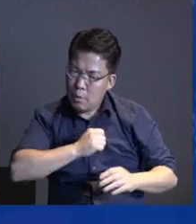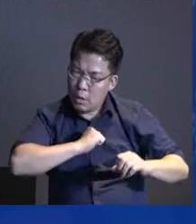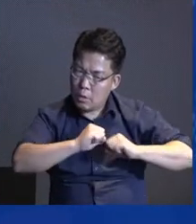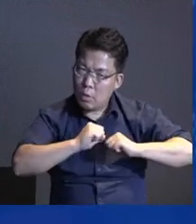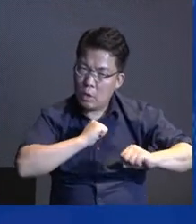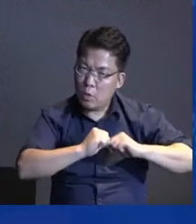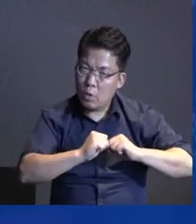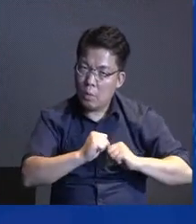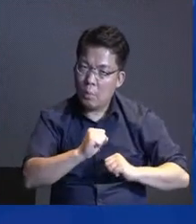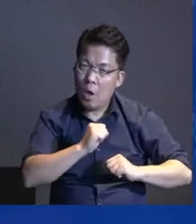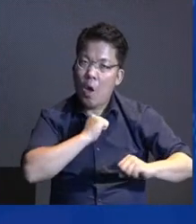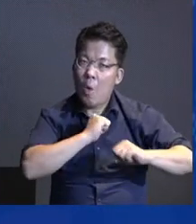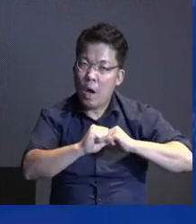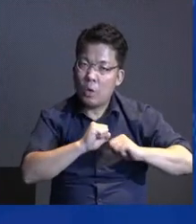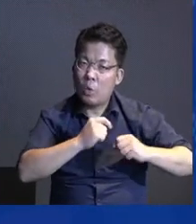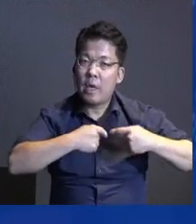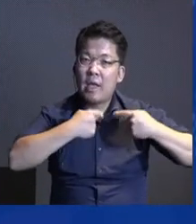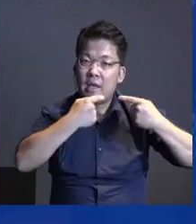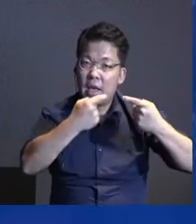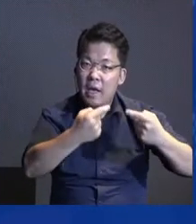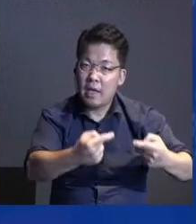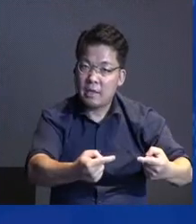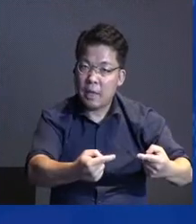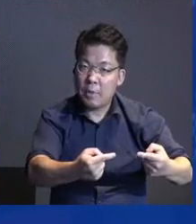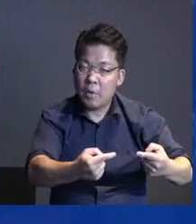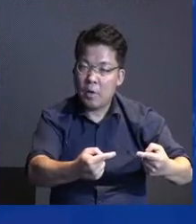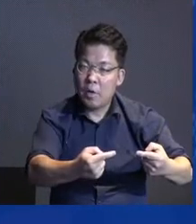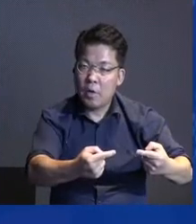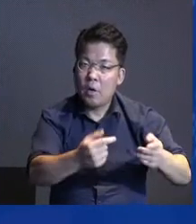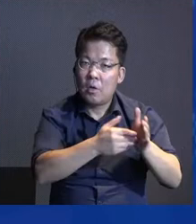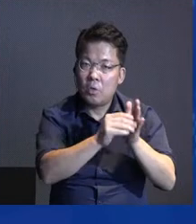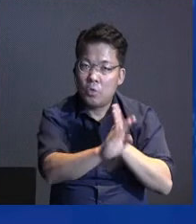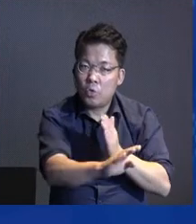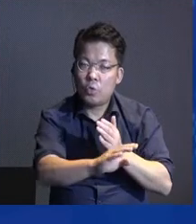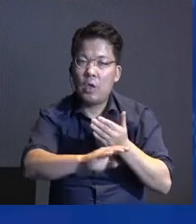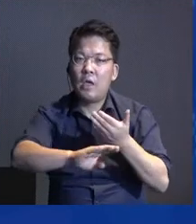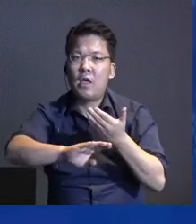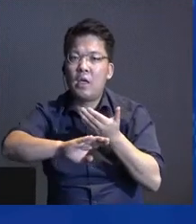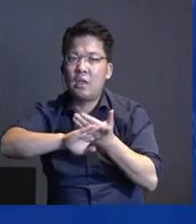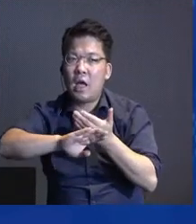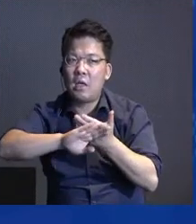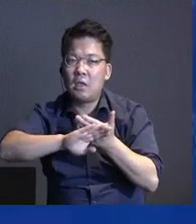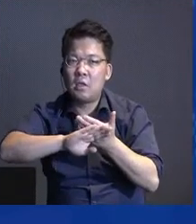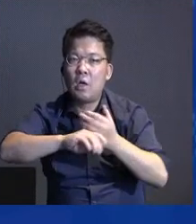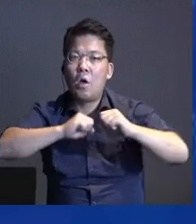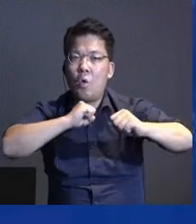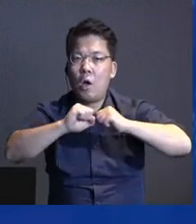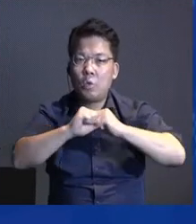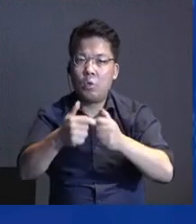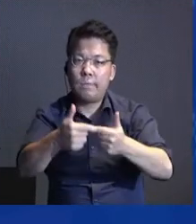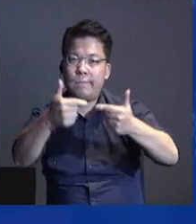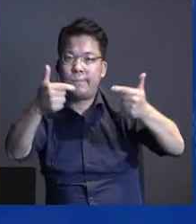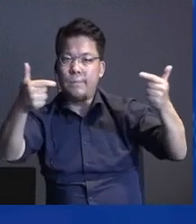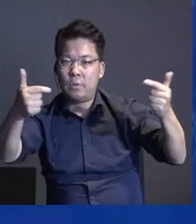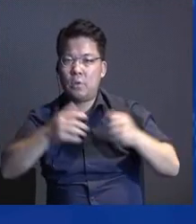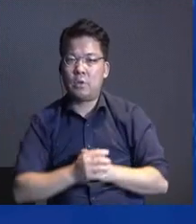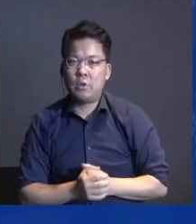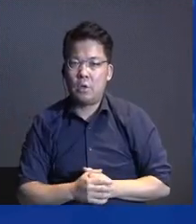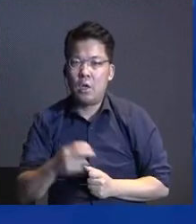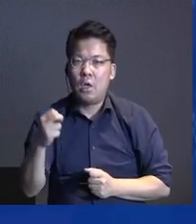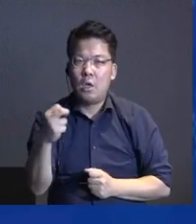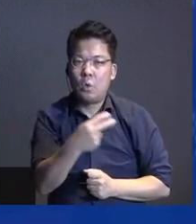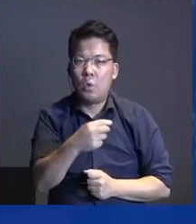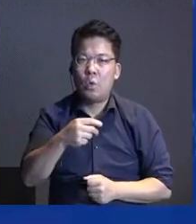wonderful. And also in Prague, in the Czech Republic, the volunteers of our partners, Letoku, now kind